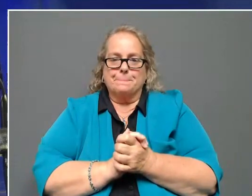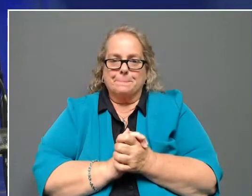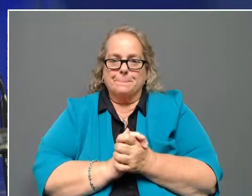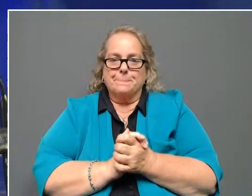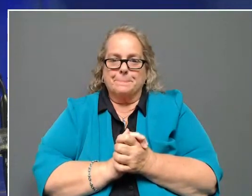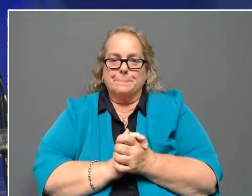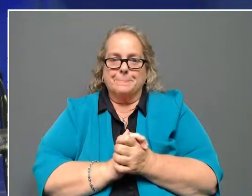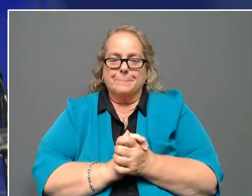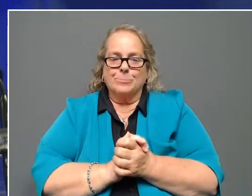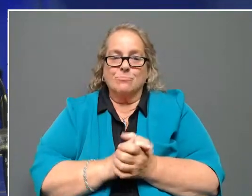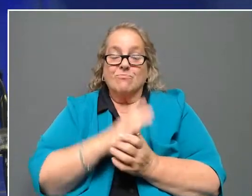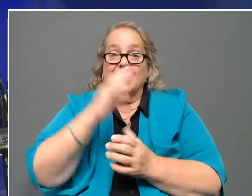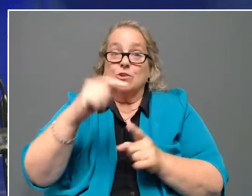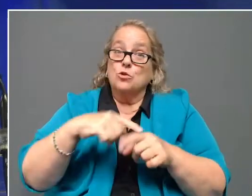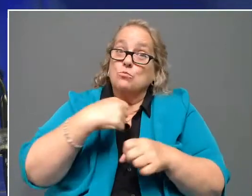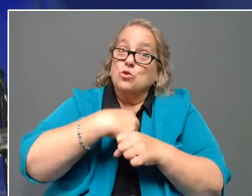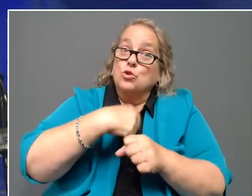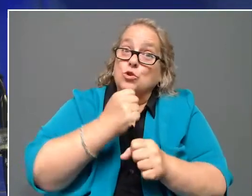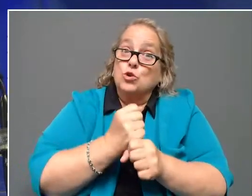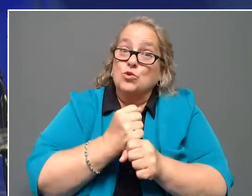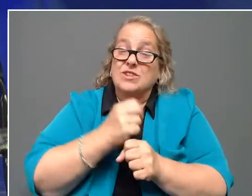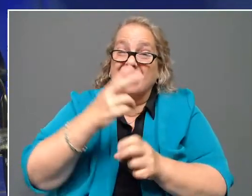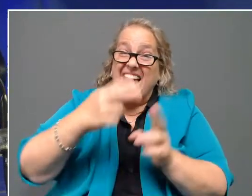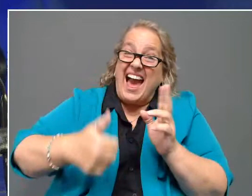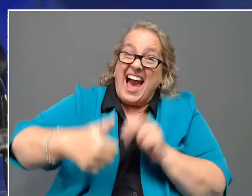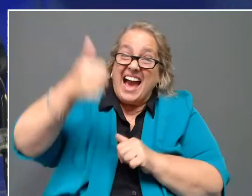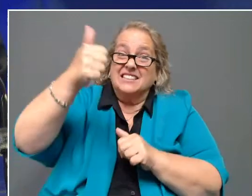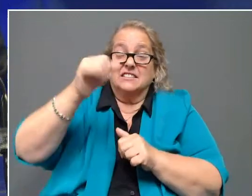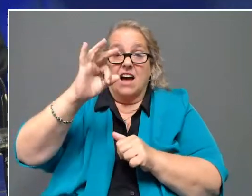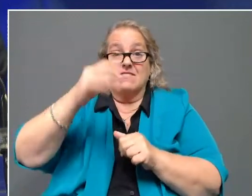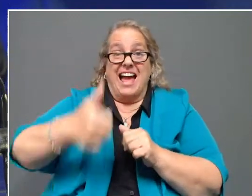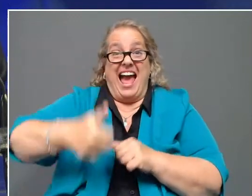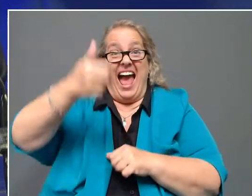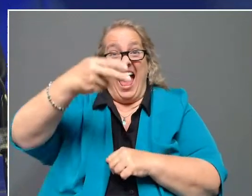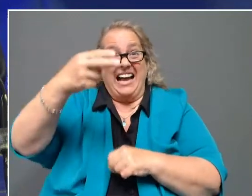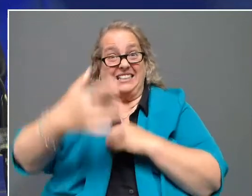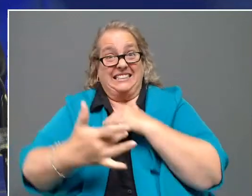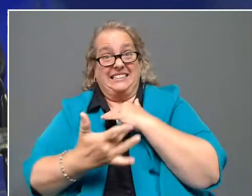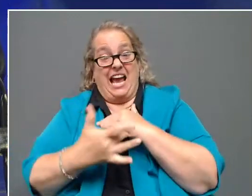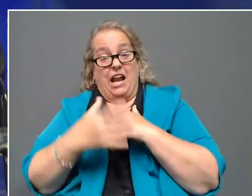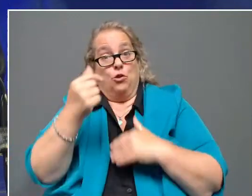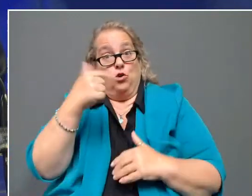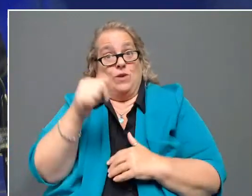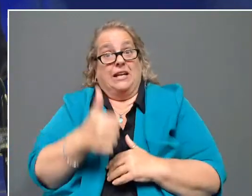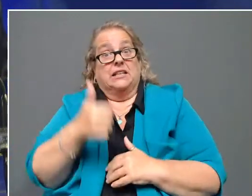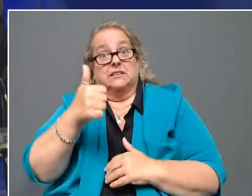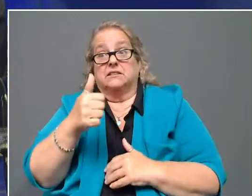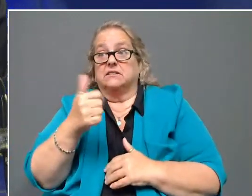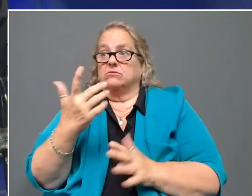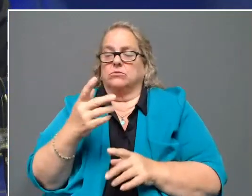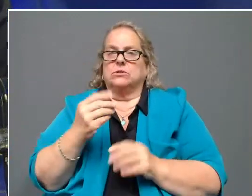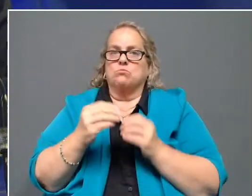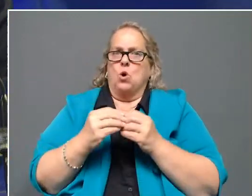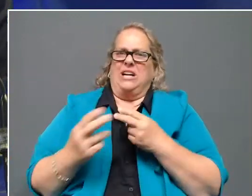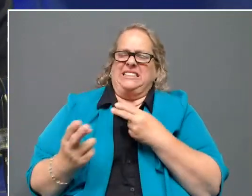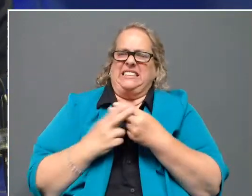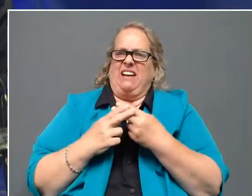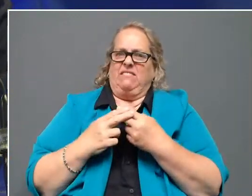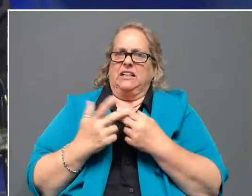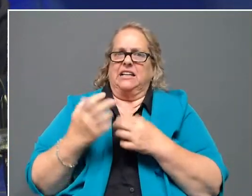And to produce the highest of the high tech and the greenest of the green for this industry at GE